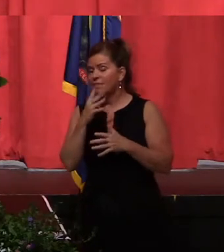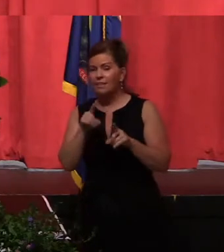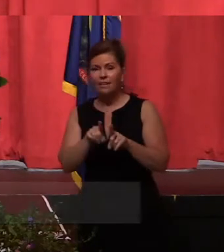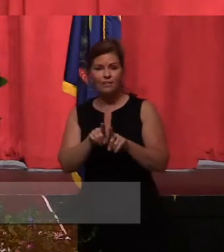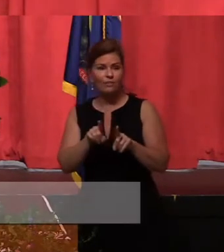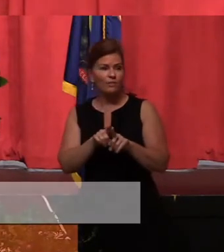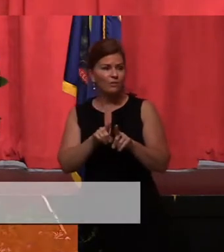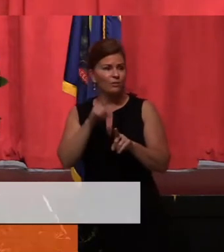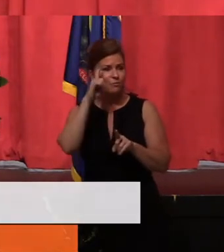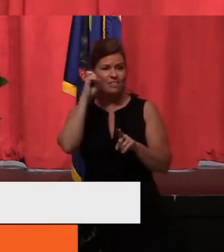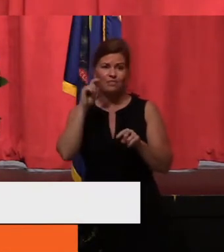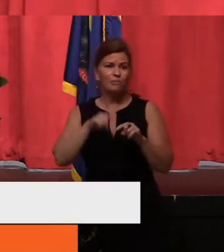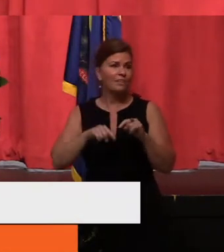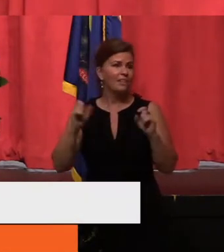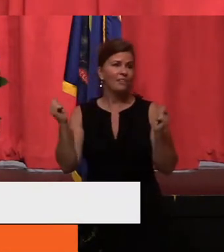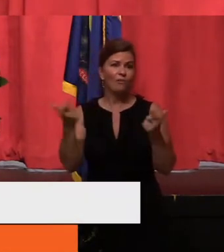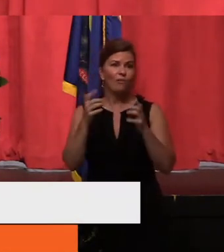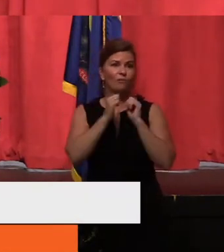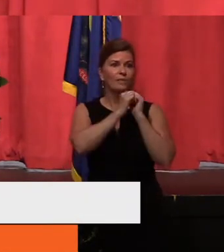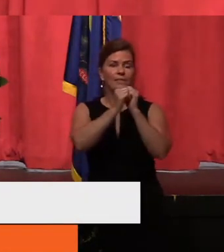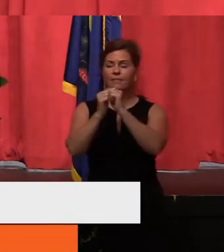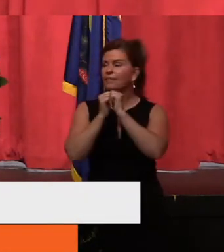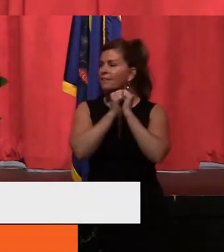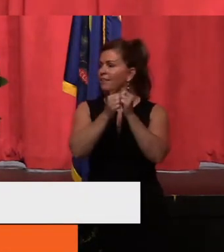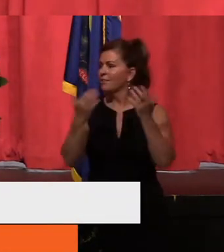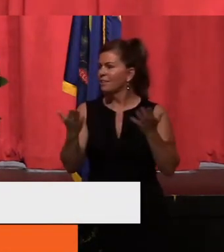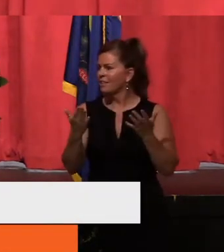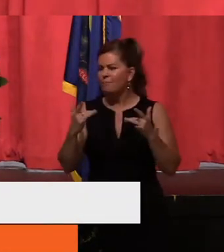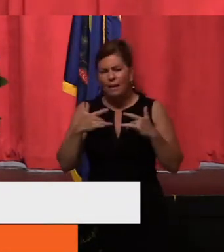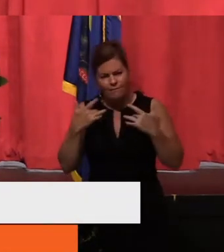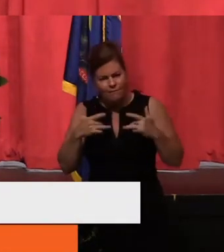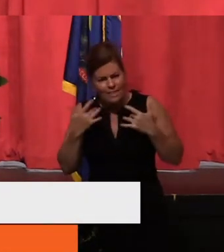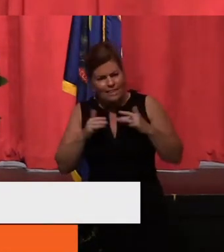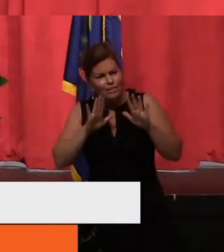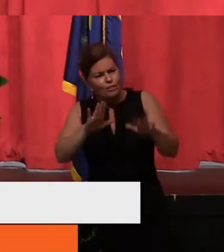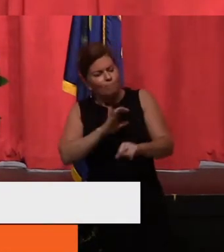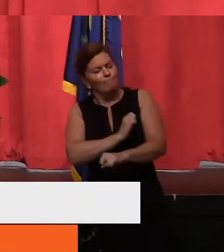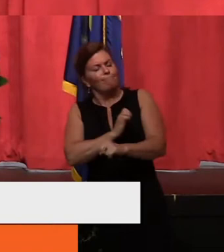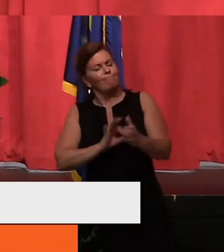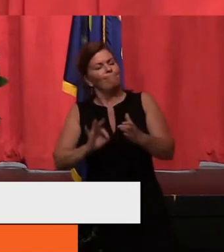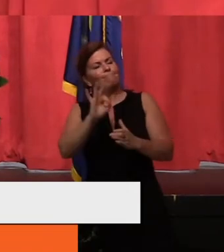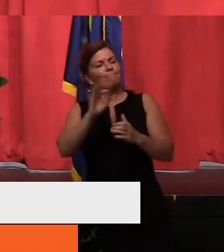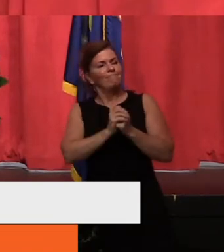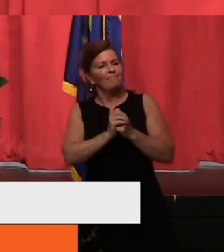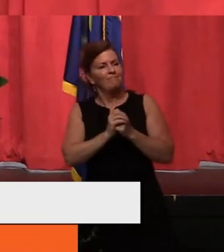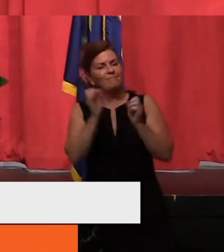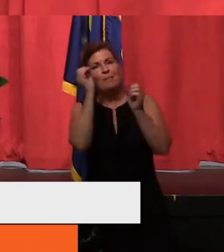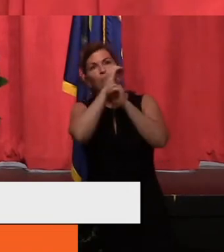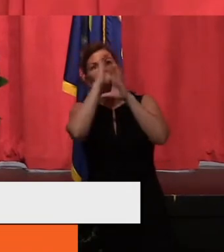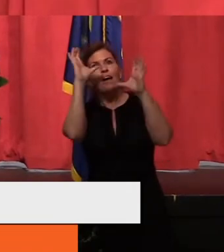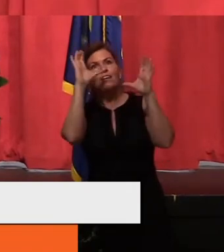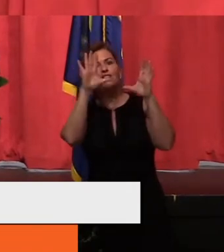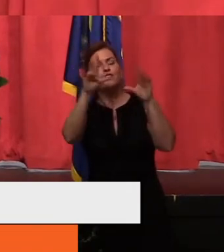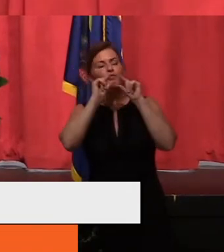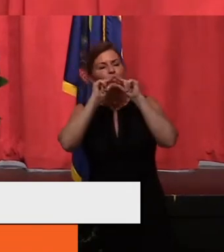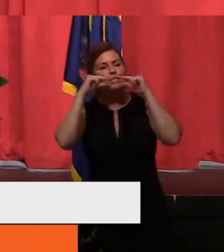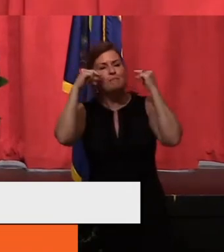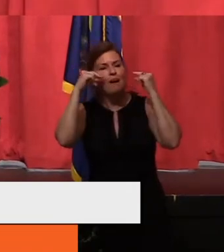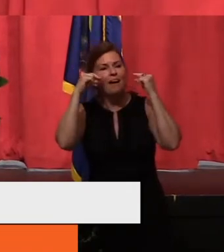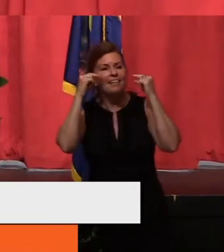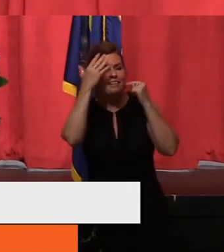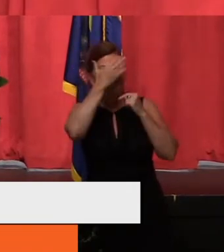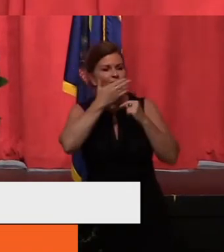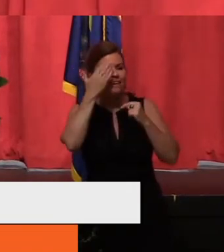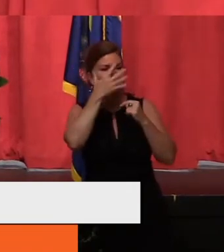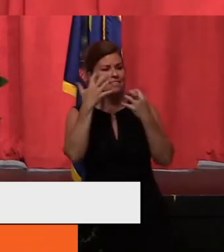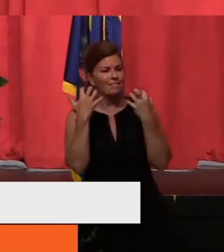be together tonight in this room, but I do feel your presence here. And imagine your smiling faces in these blue seats